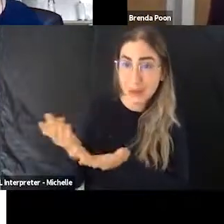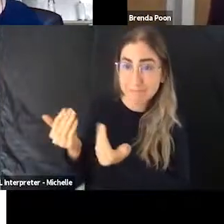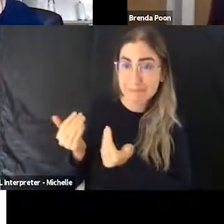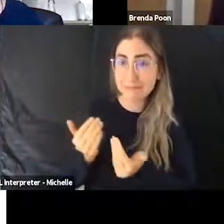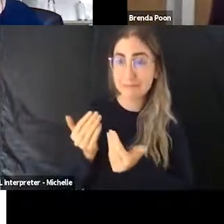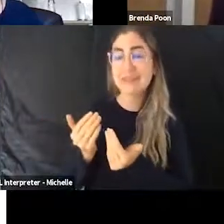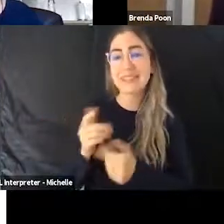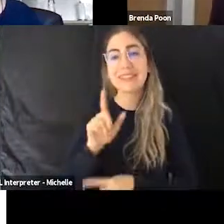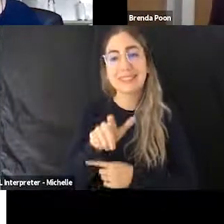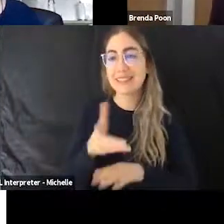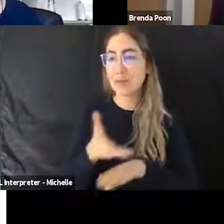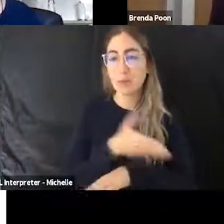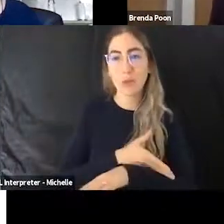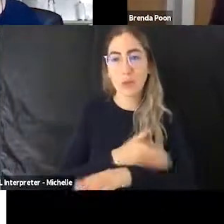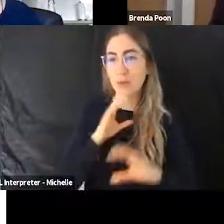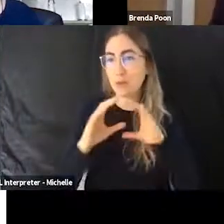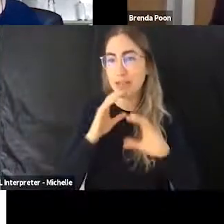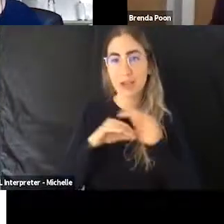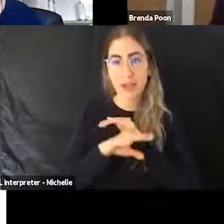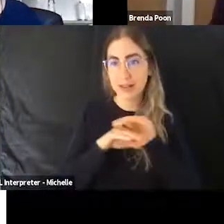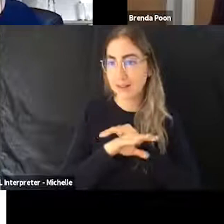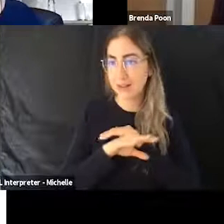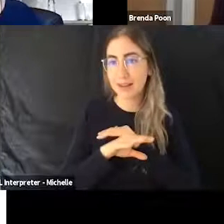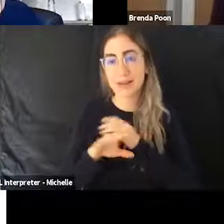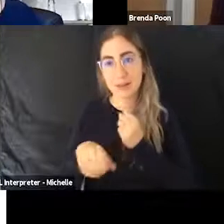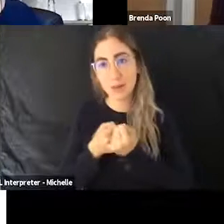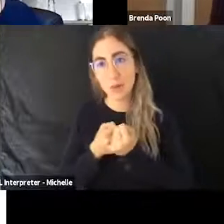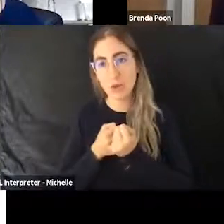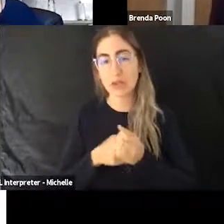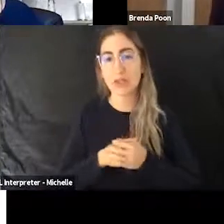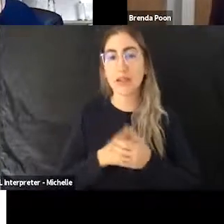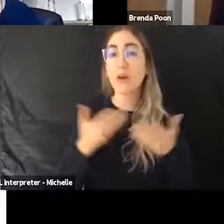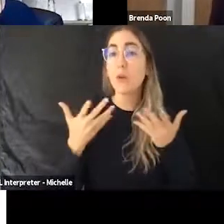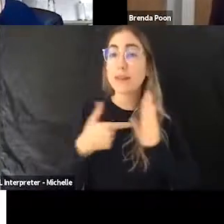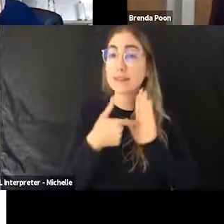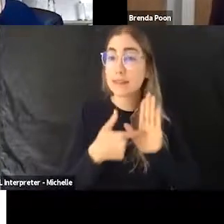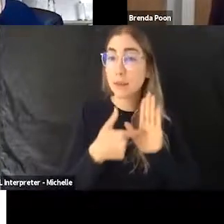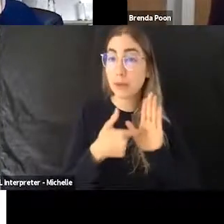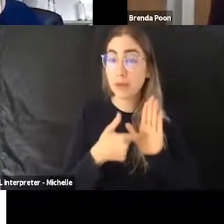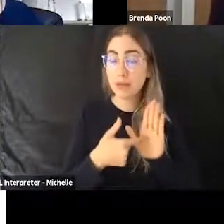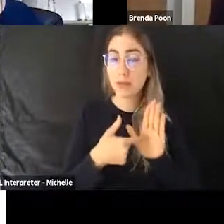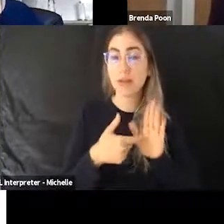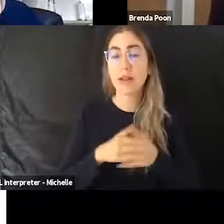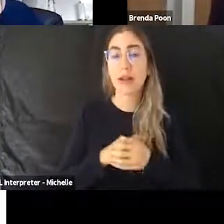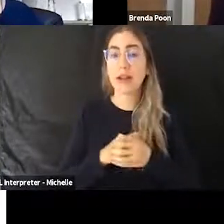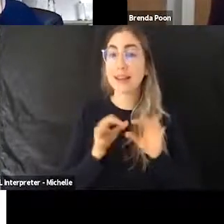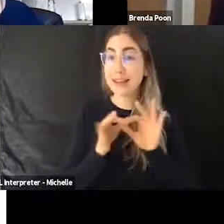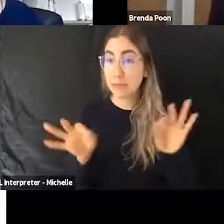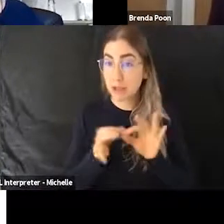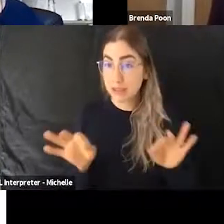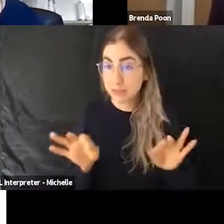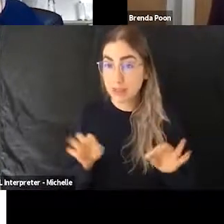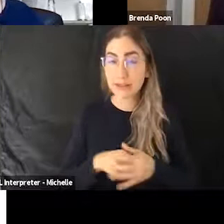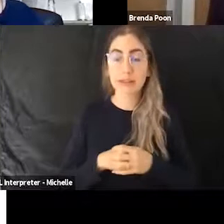improved communication access and support. And the examples that were provided there were around captioning,